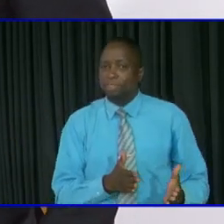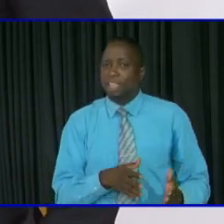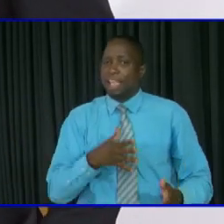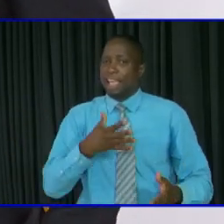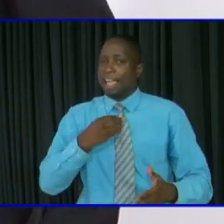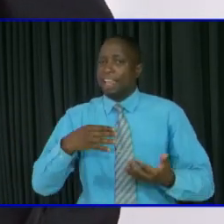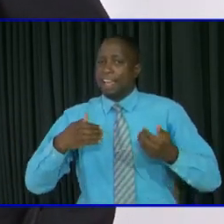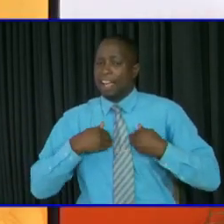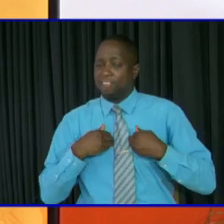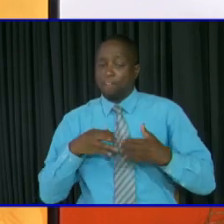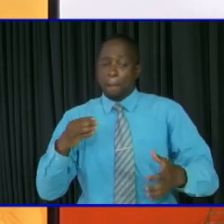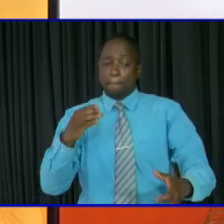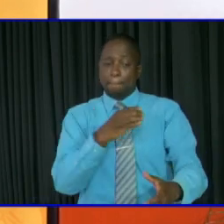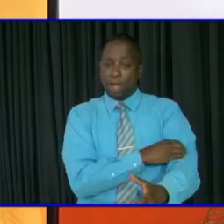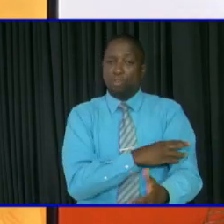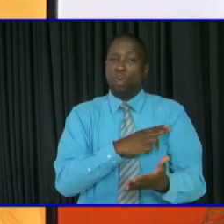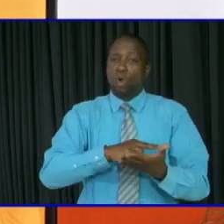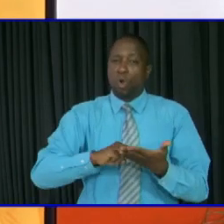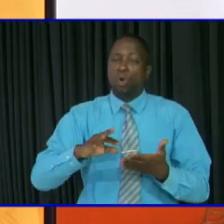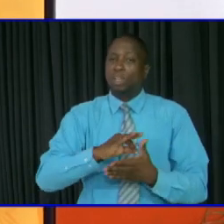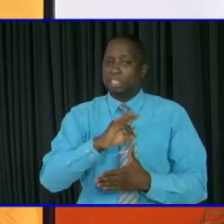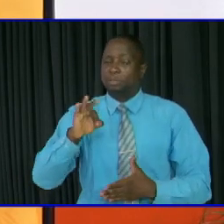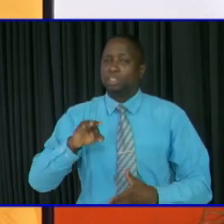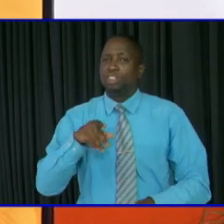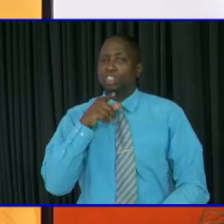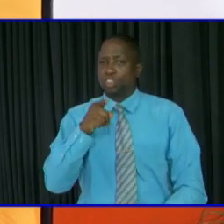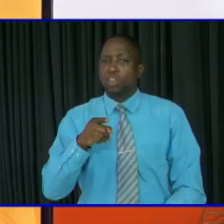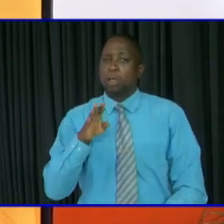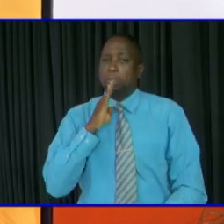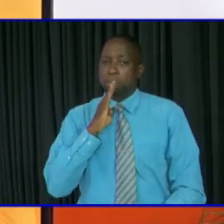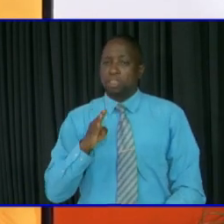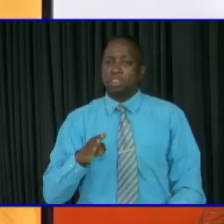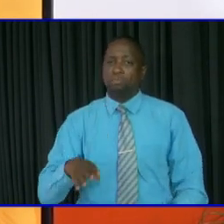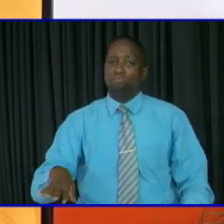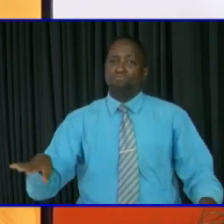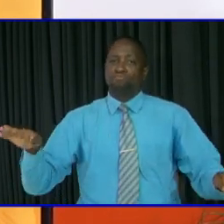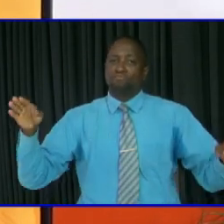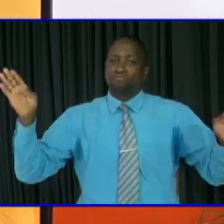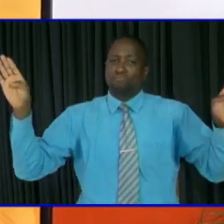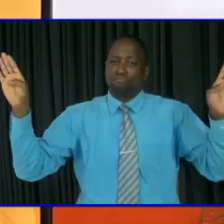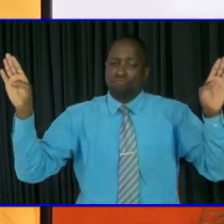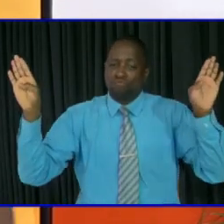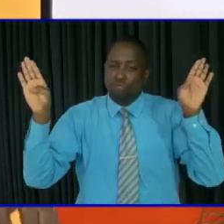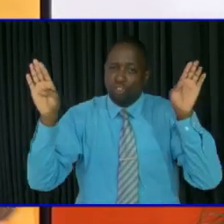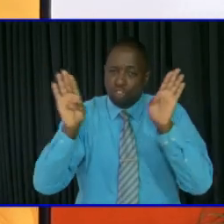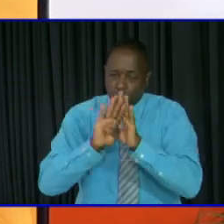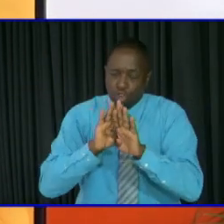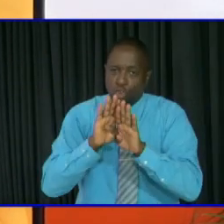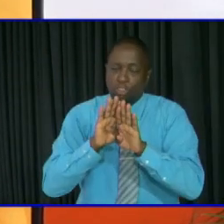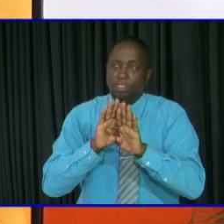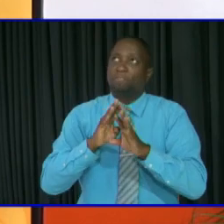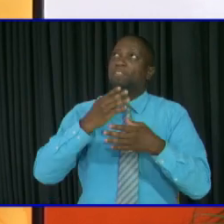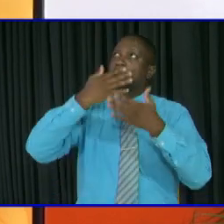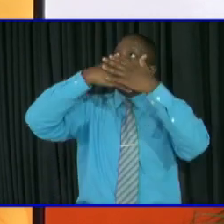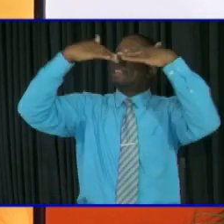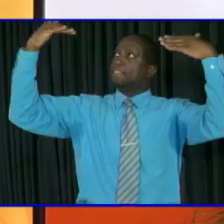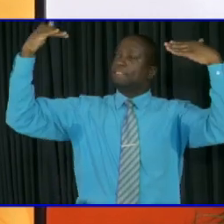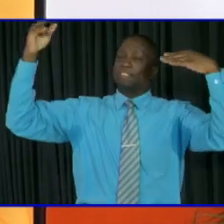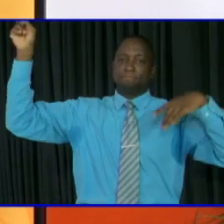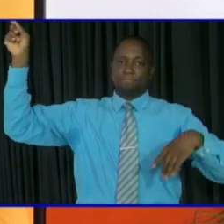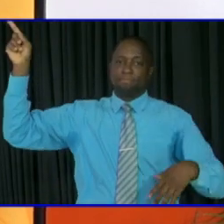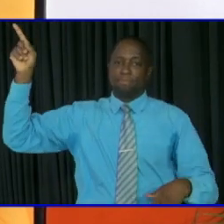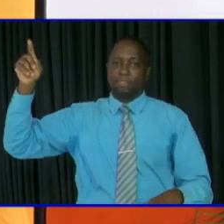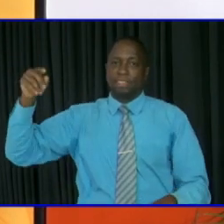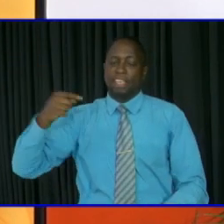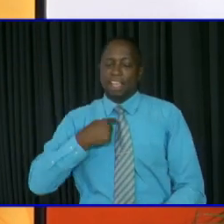have the power of the Holy Spirit, you will be shut out of the kingdom of God. And for that, I pause